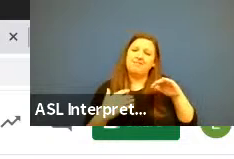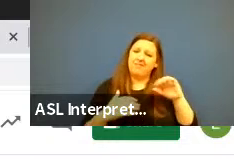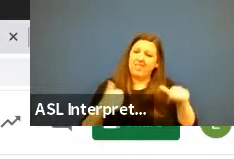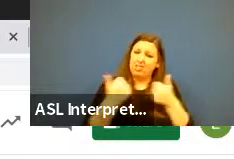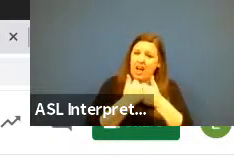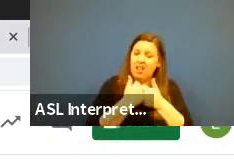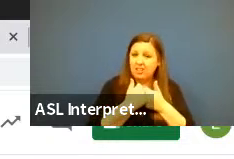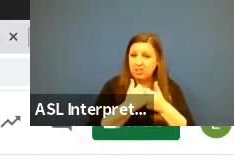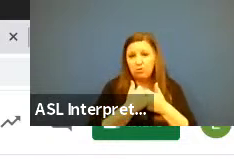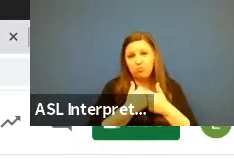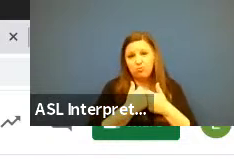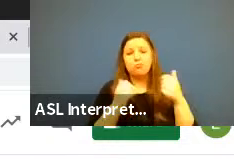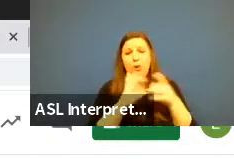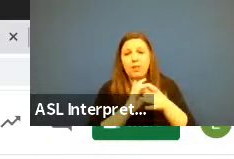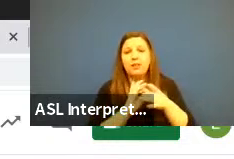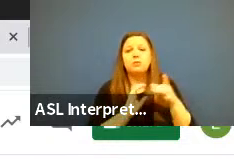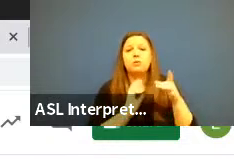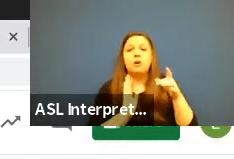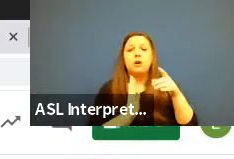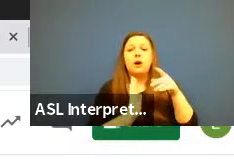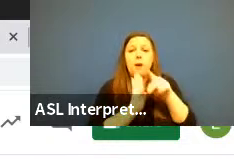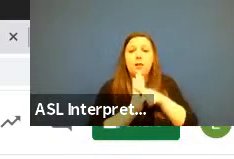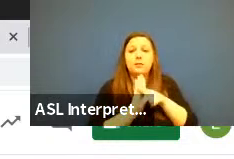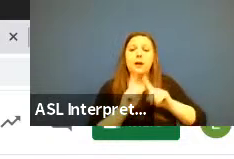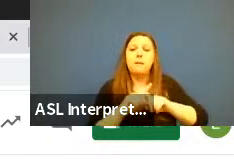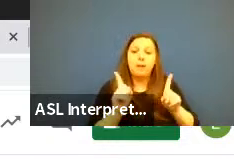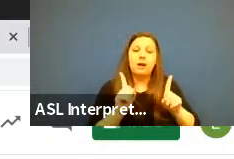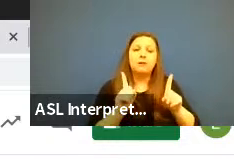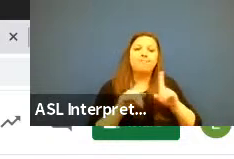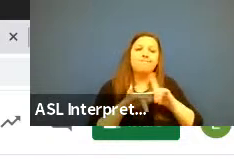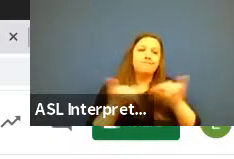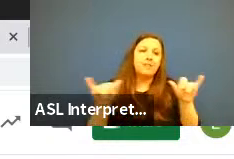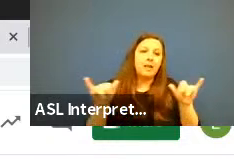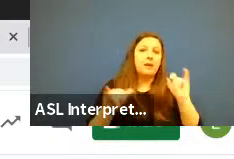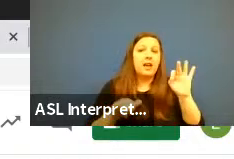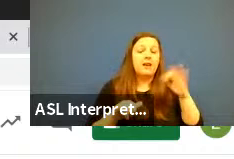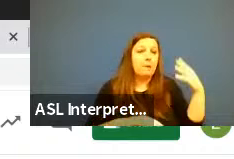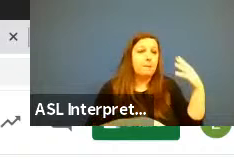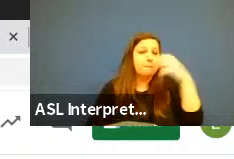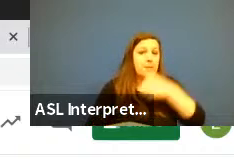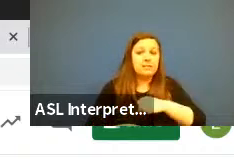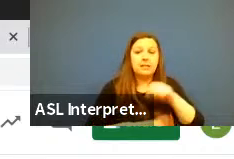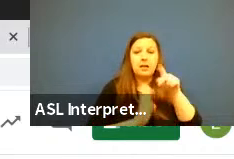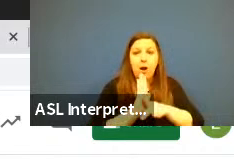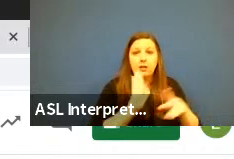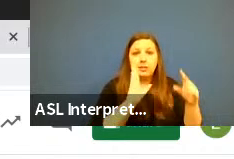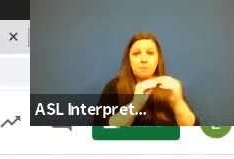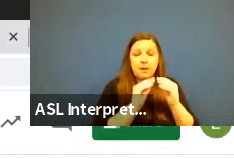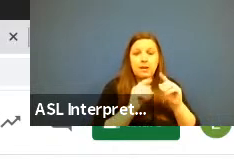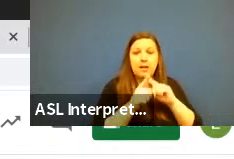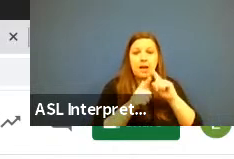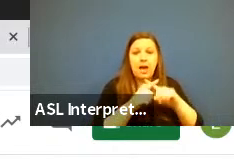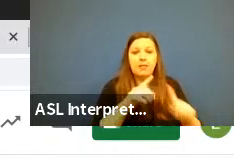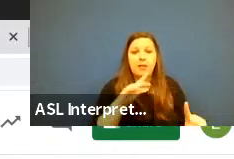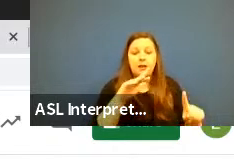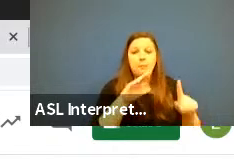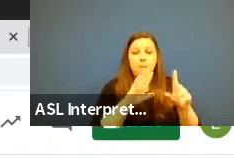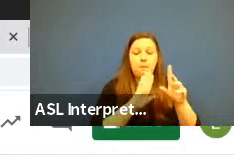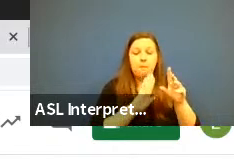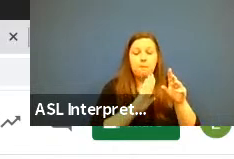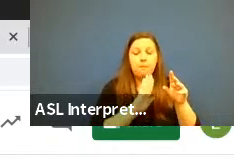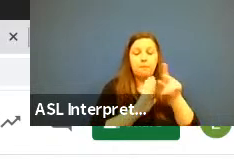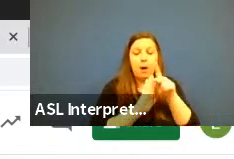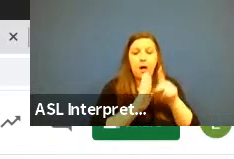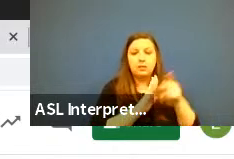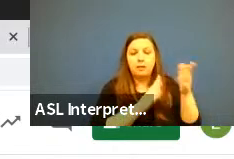relates to policy. But being on the other side, if I miss a policy committee meeting and then policies come up for the full board, I'm in